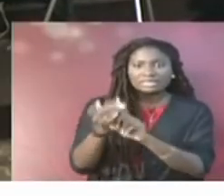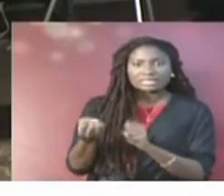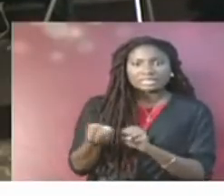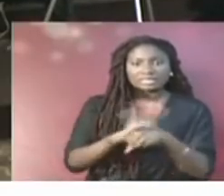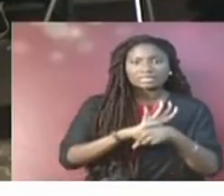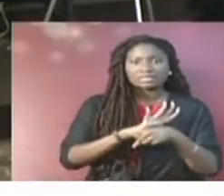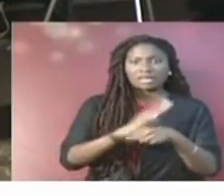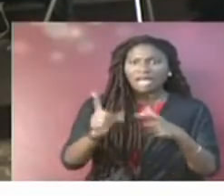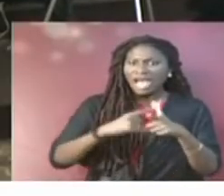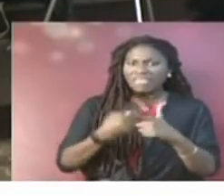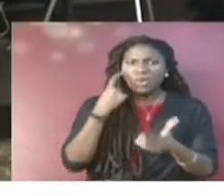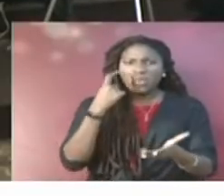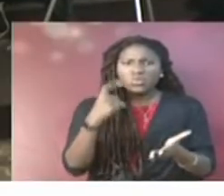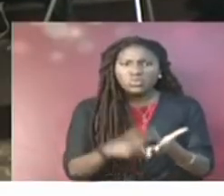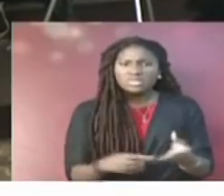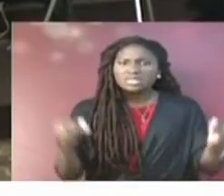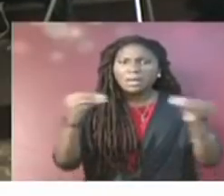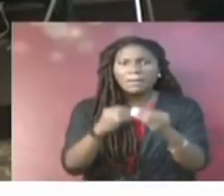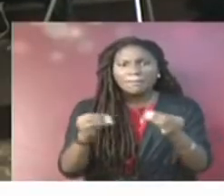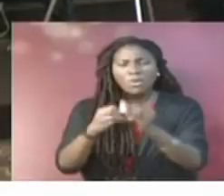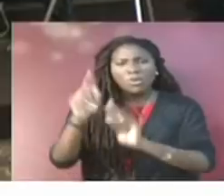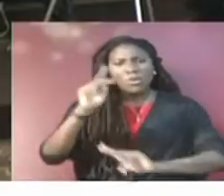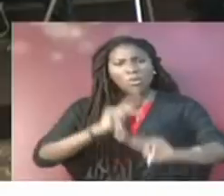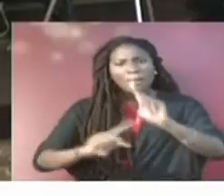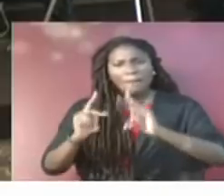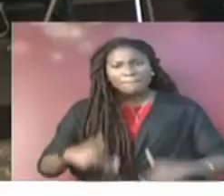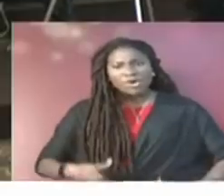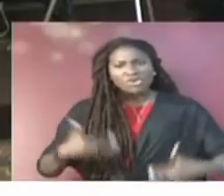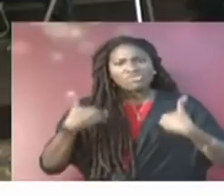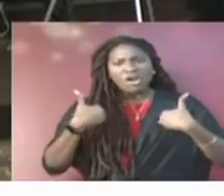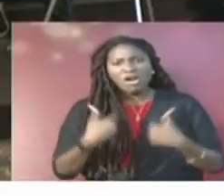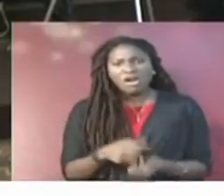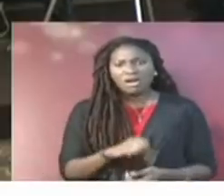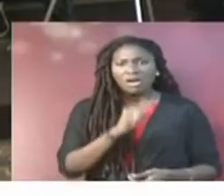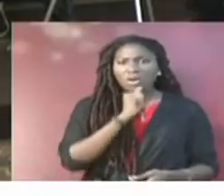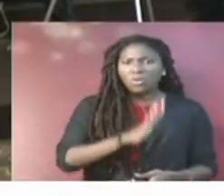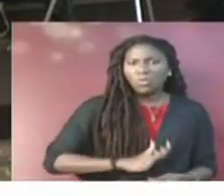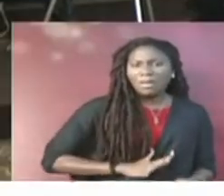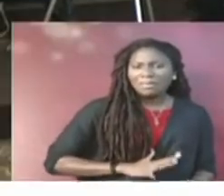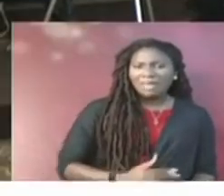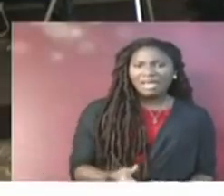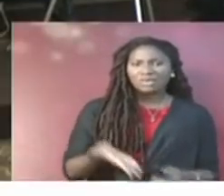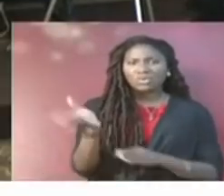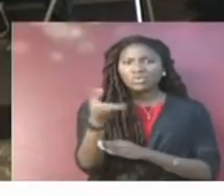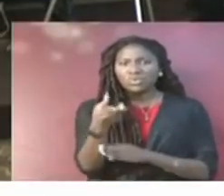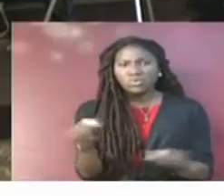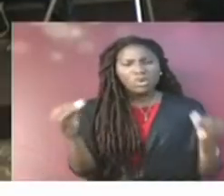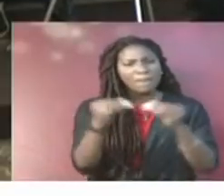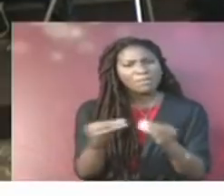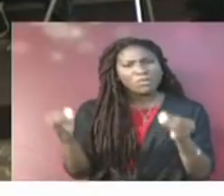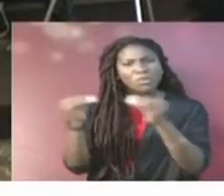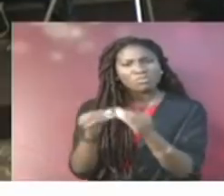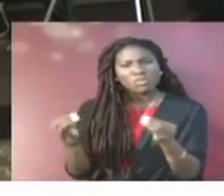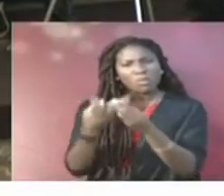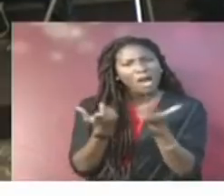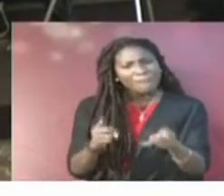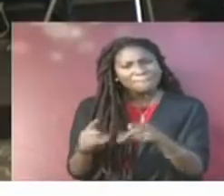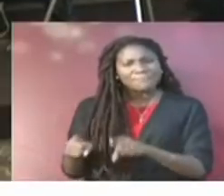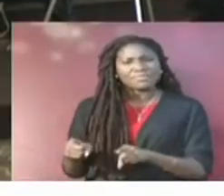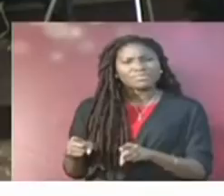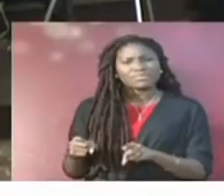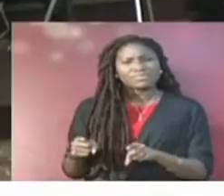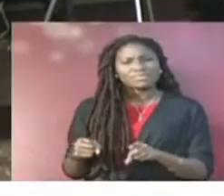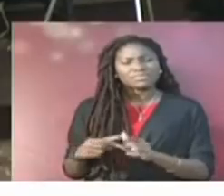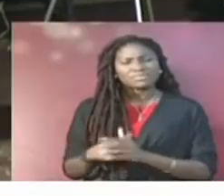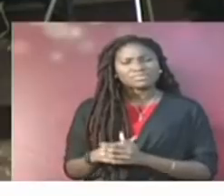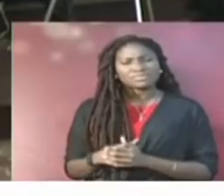up in hospital, and more people are dying, younger persons, women as well in this category. How much